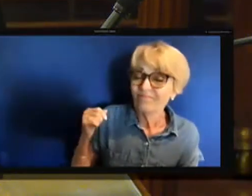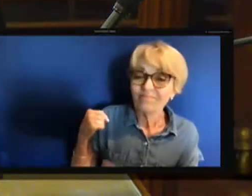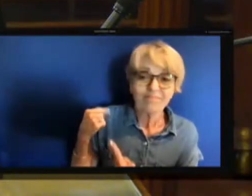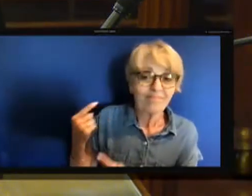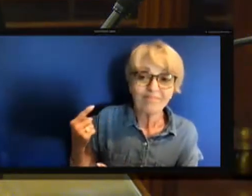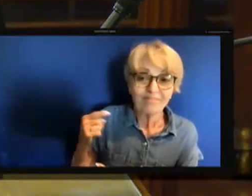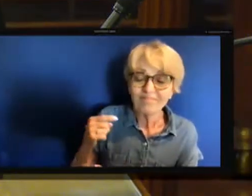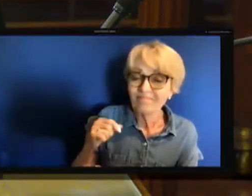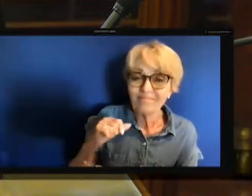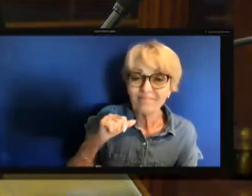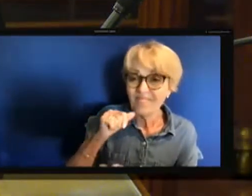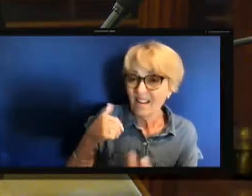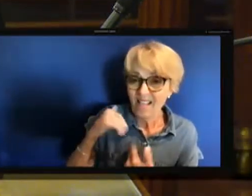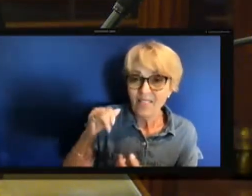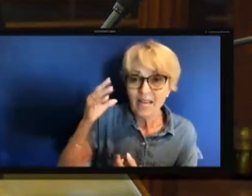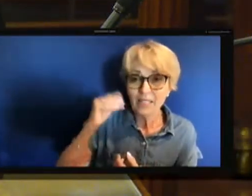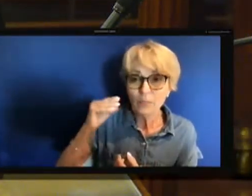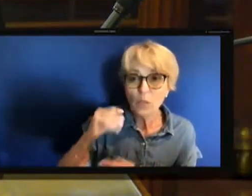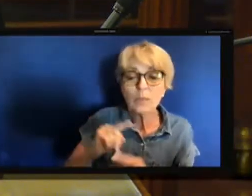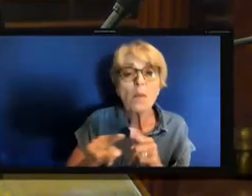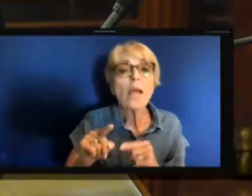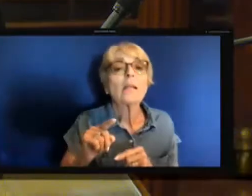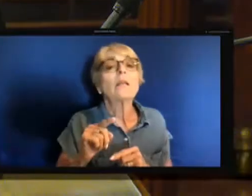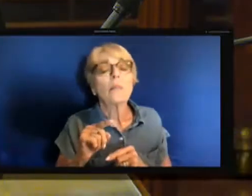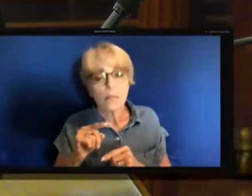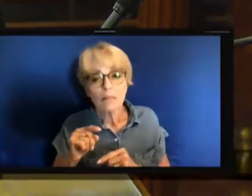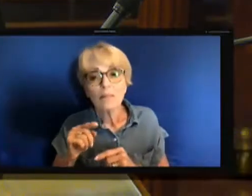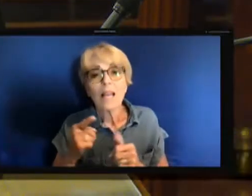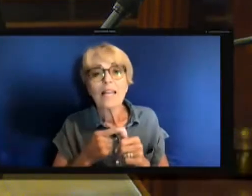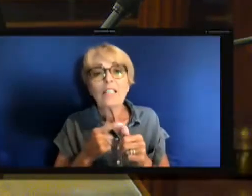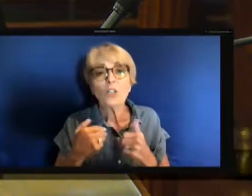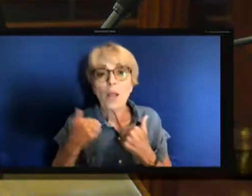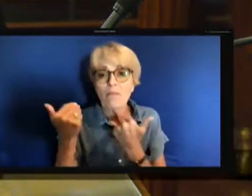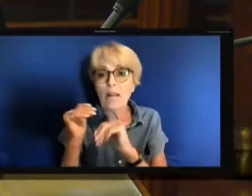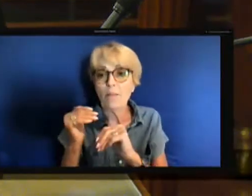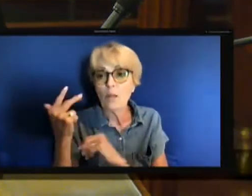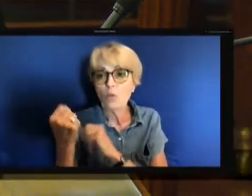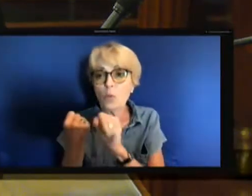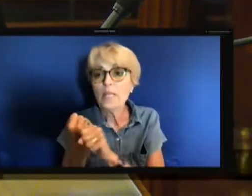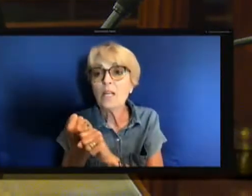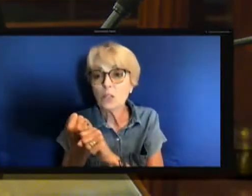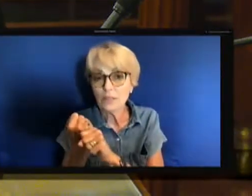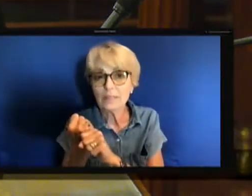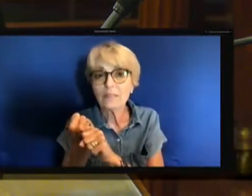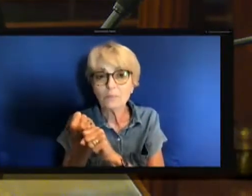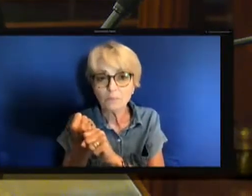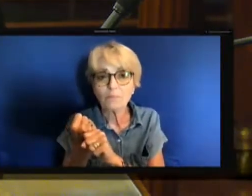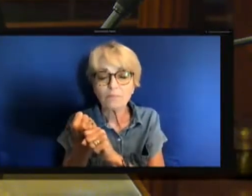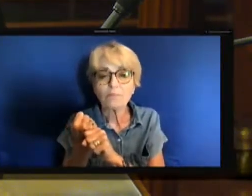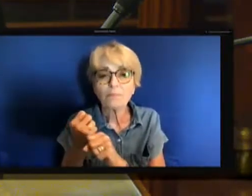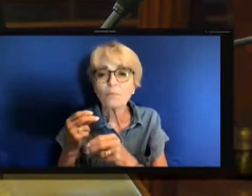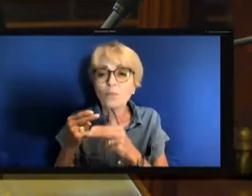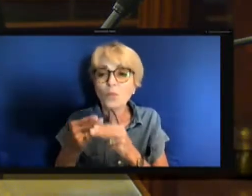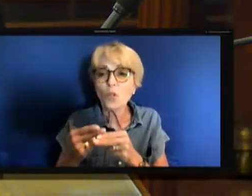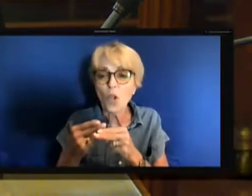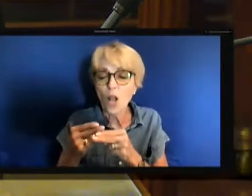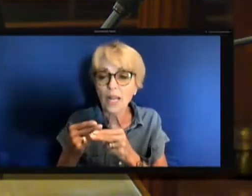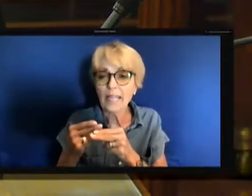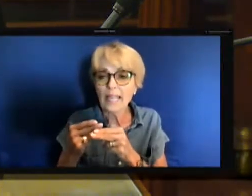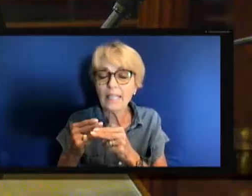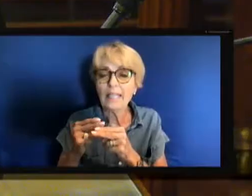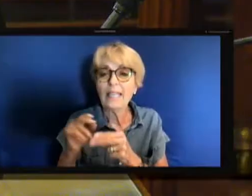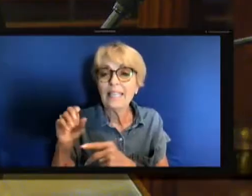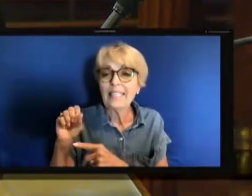but there is, initially, we have a limit of 3 years of calling something a single source or a sole